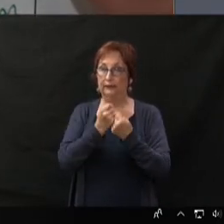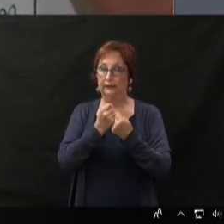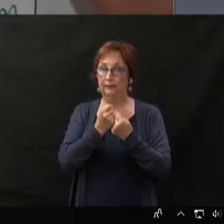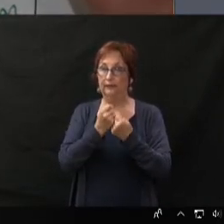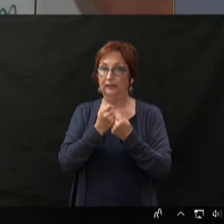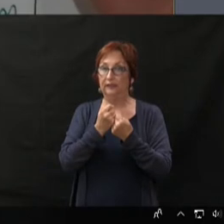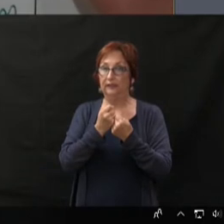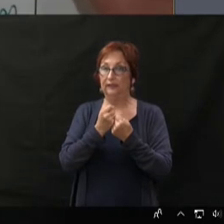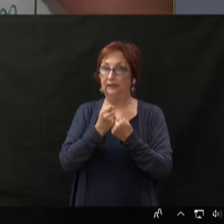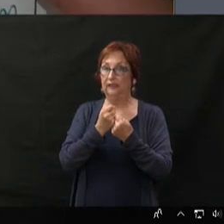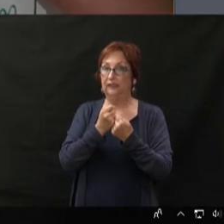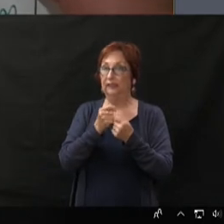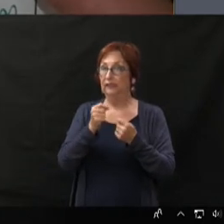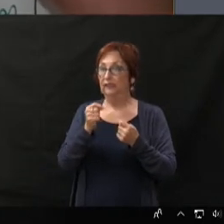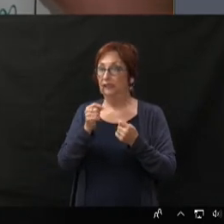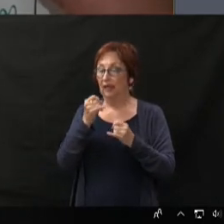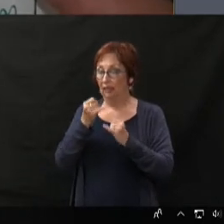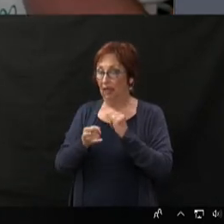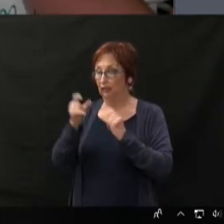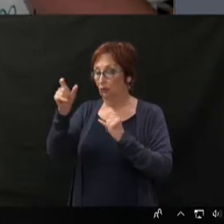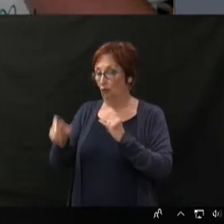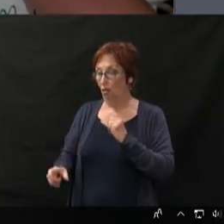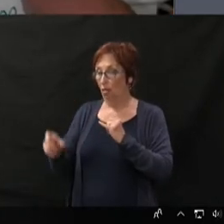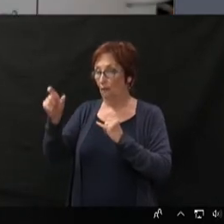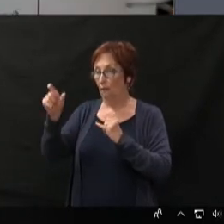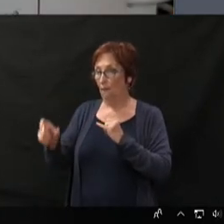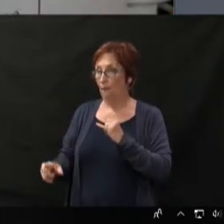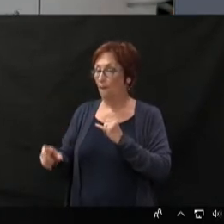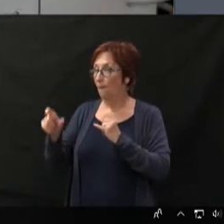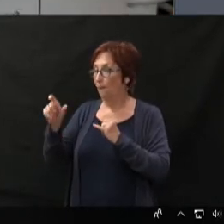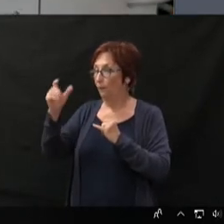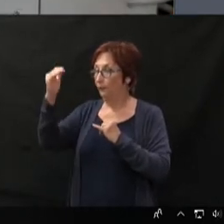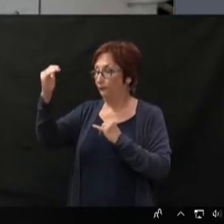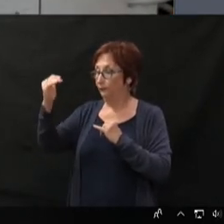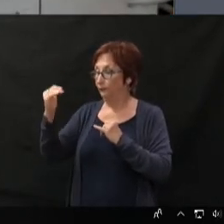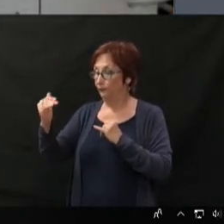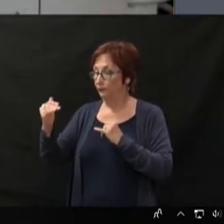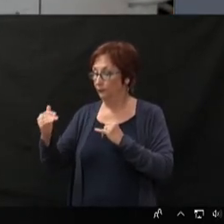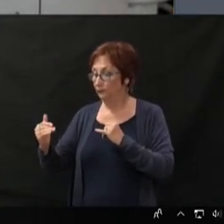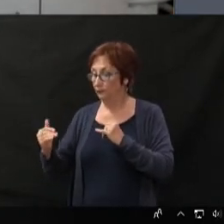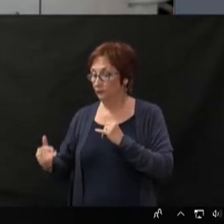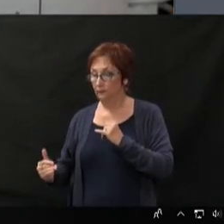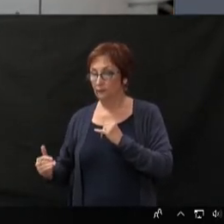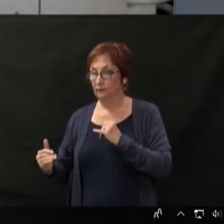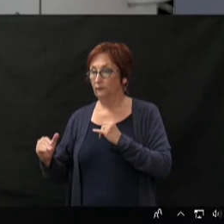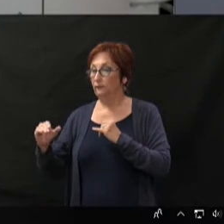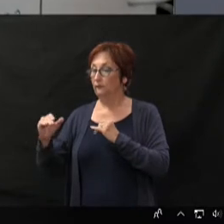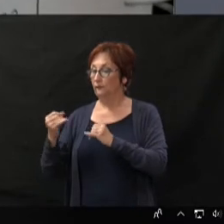seach, saw, broil, ploy, and stream.